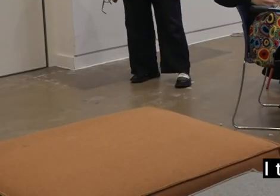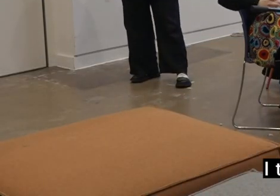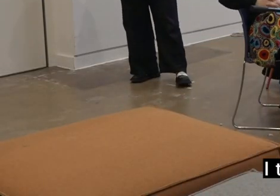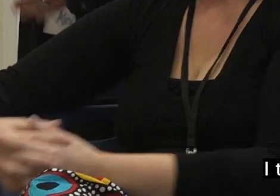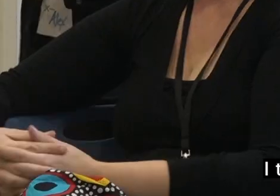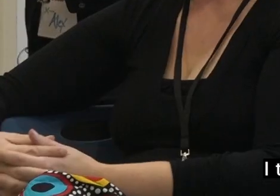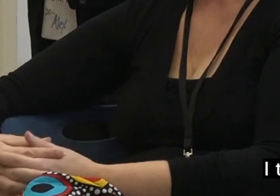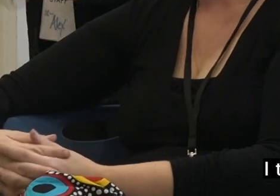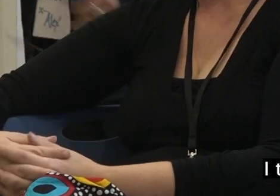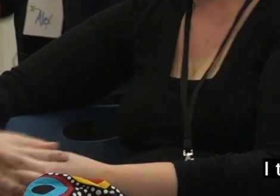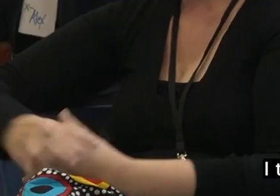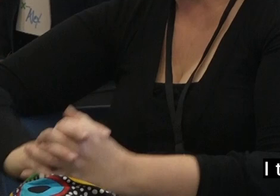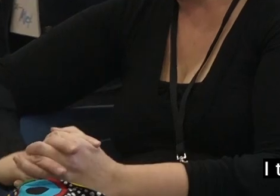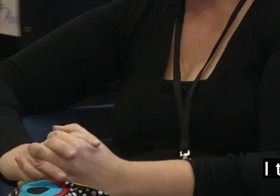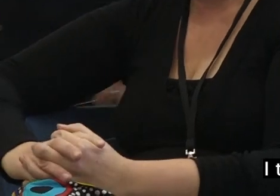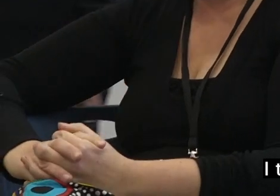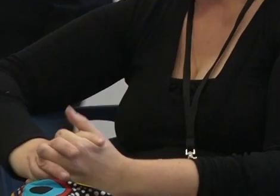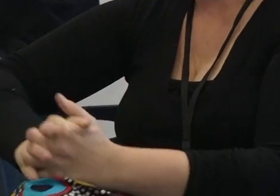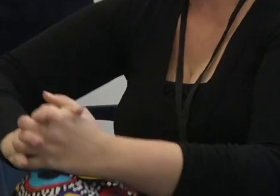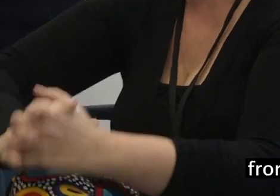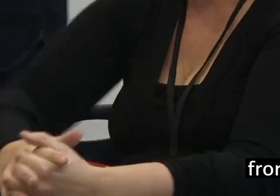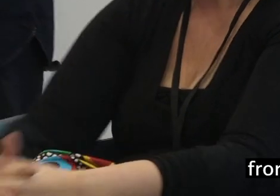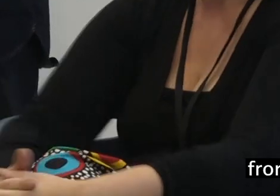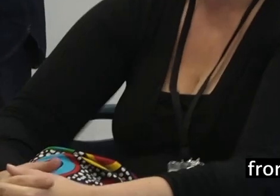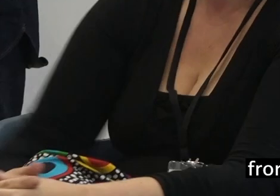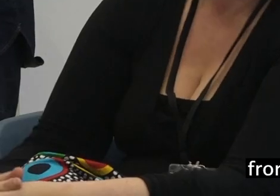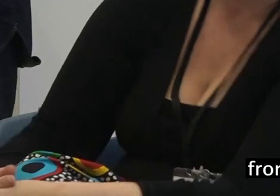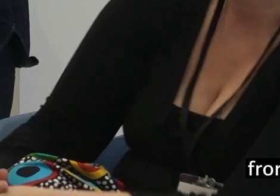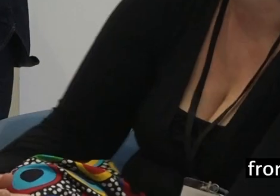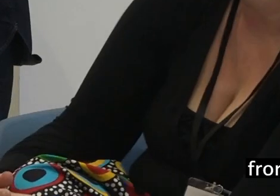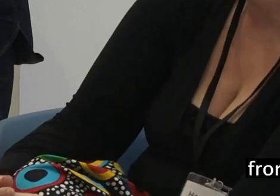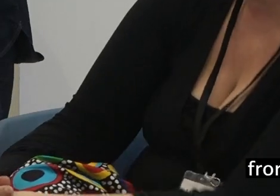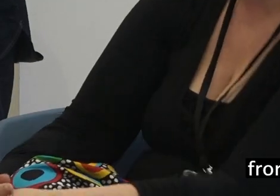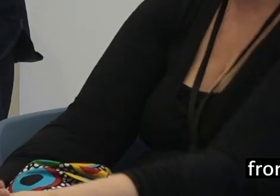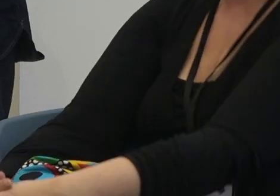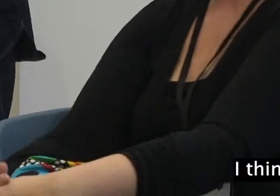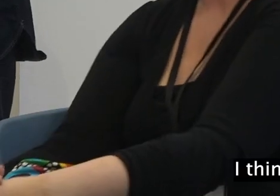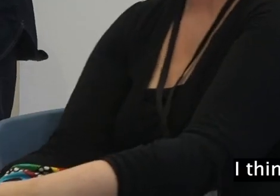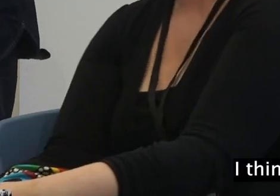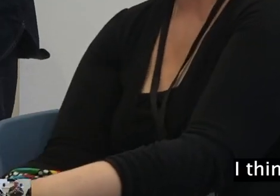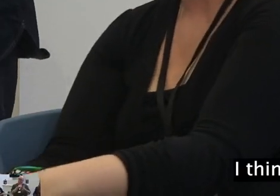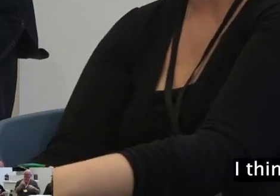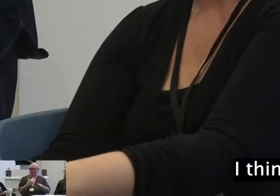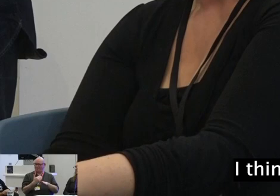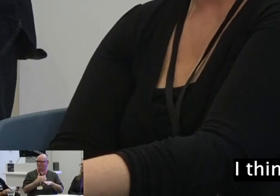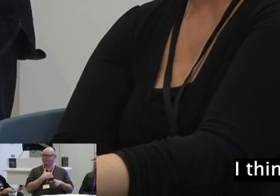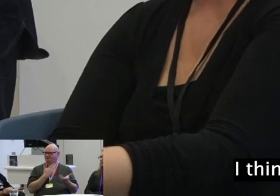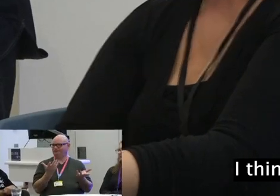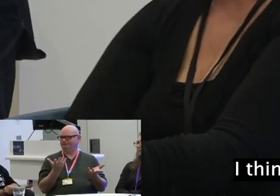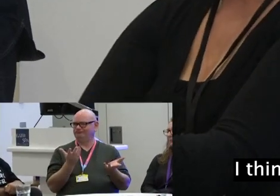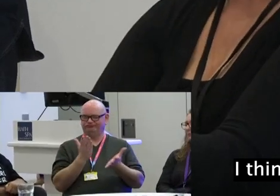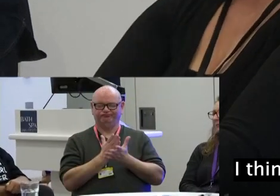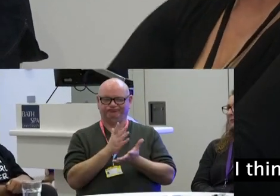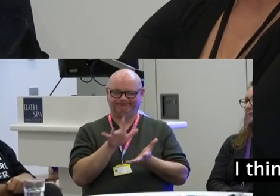I think this is where art is at the front and center of the work. I think